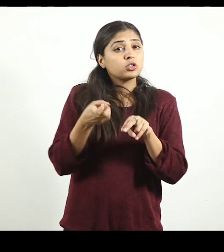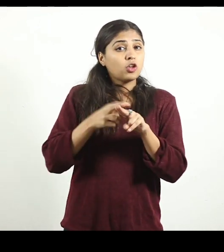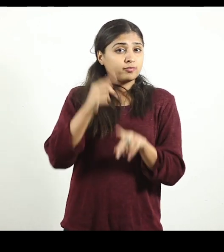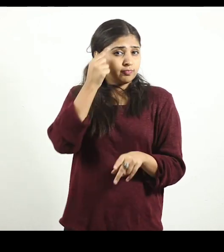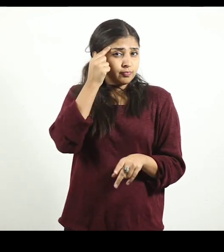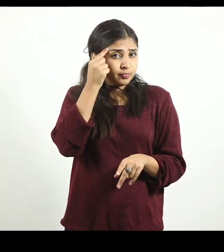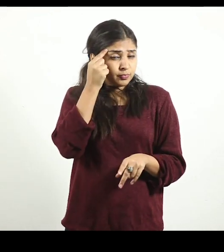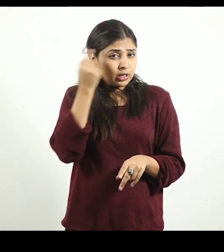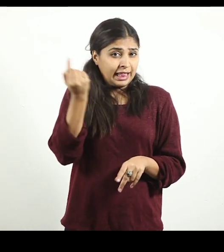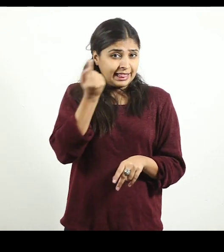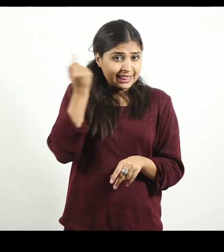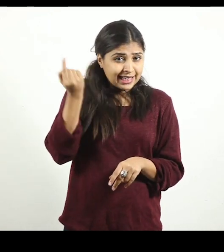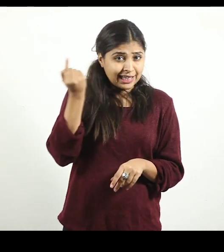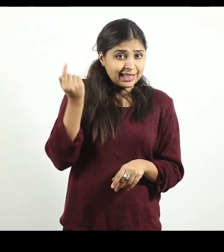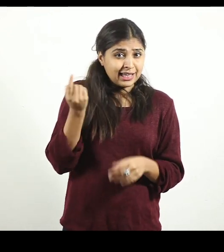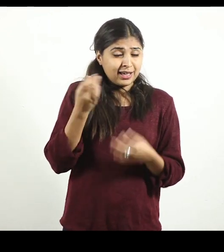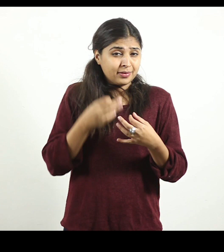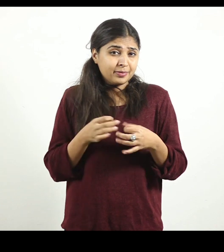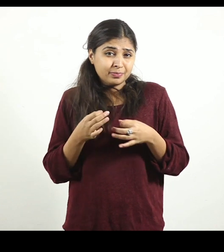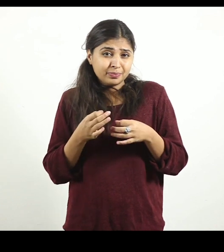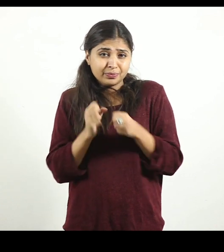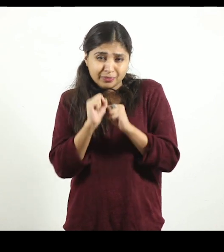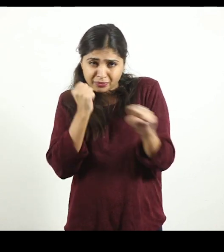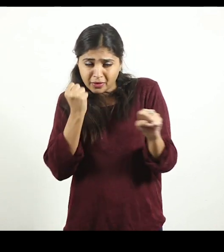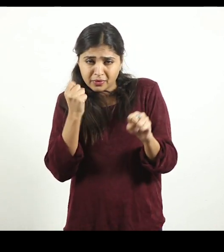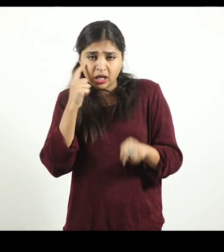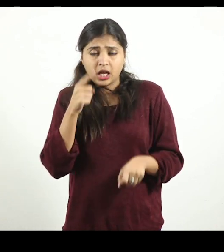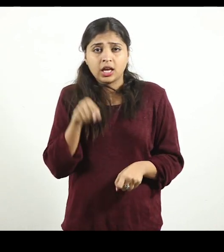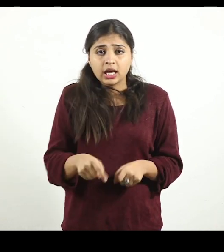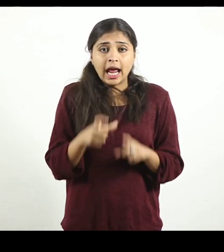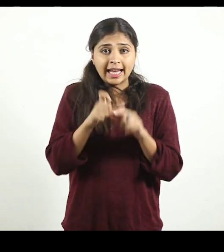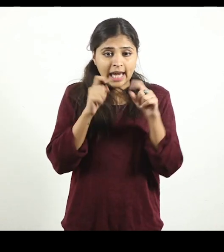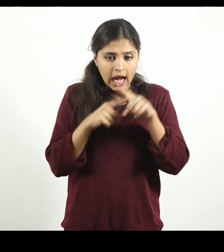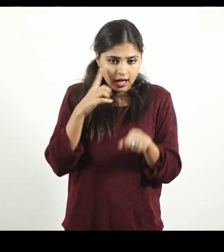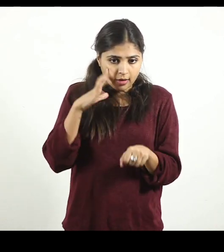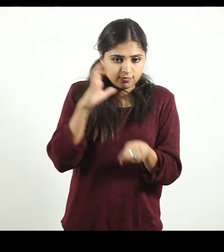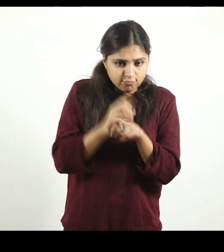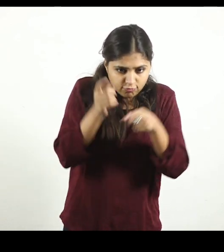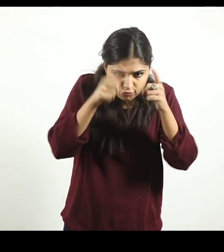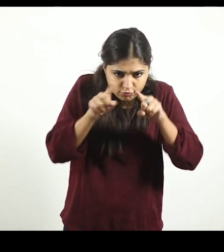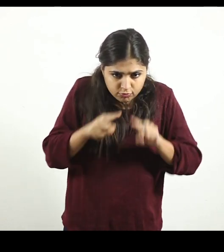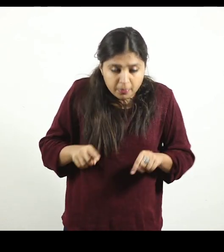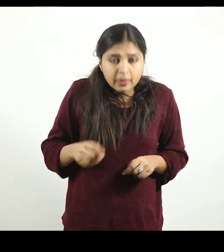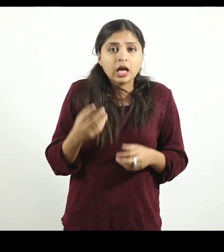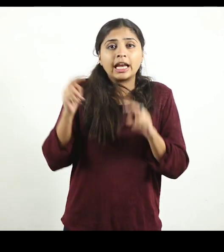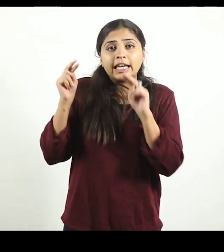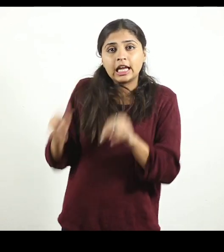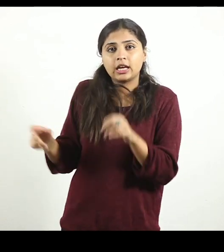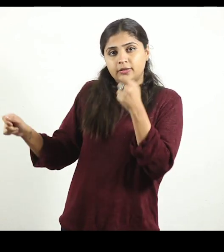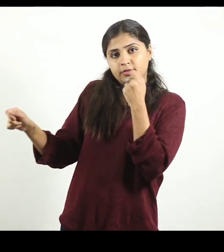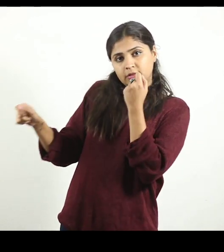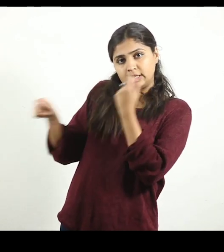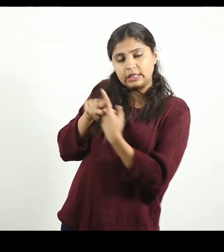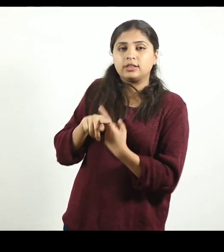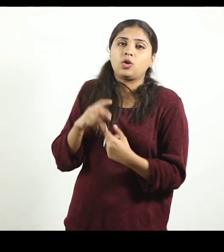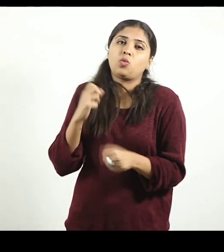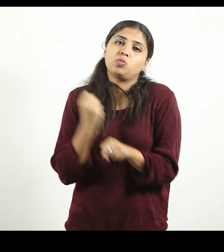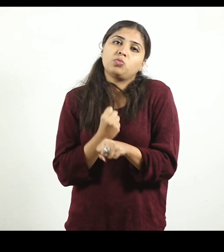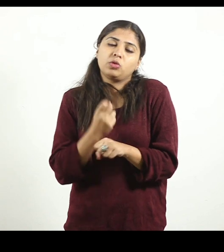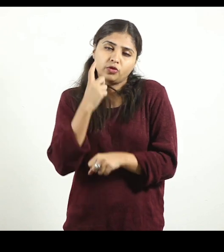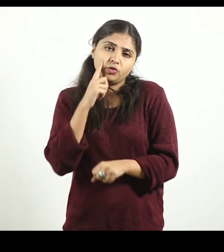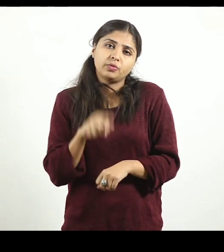The importance of analytical and critical thinking is that it helps in analyzing the data and activities according to the